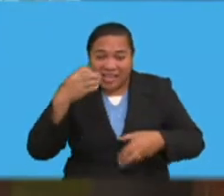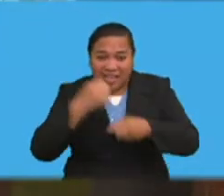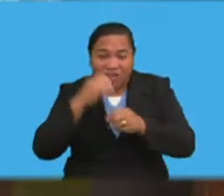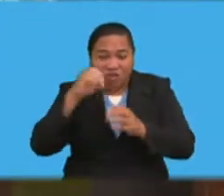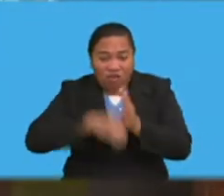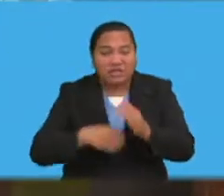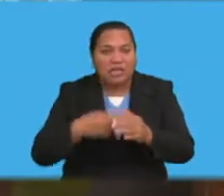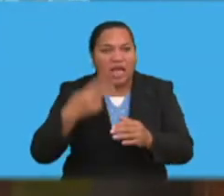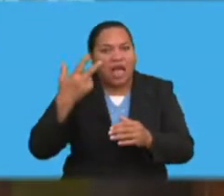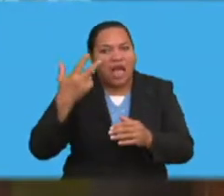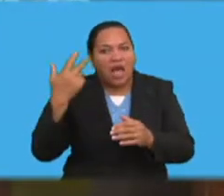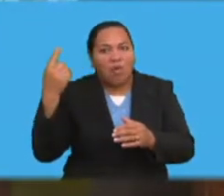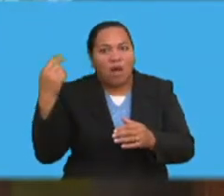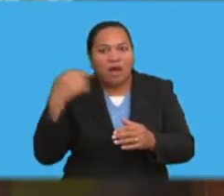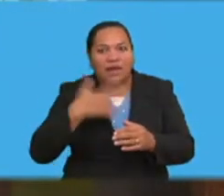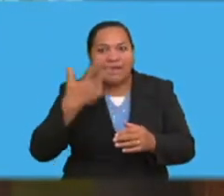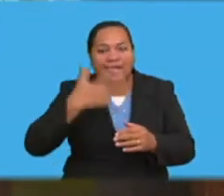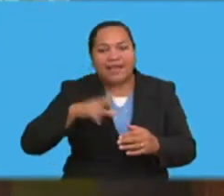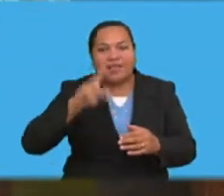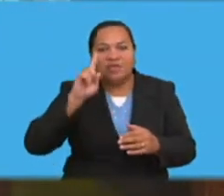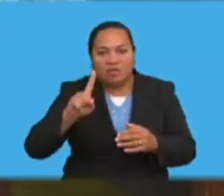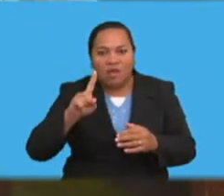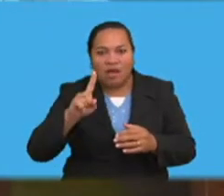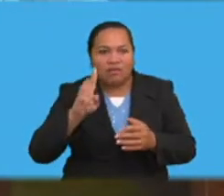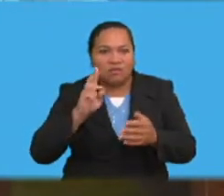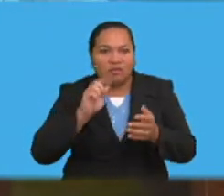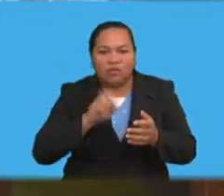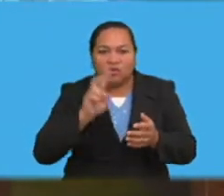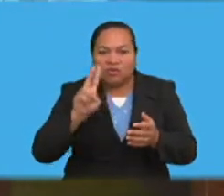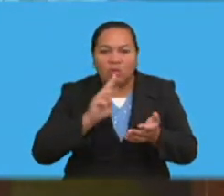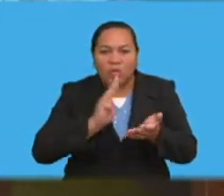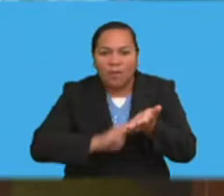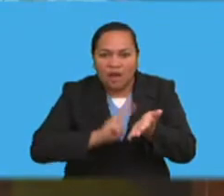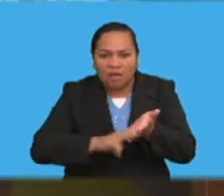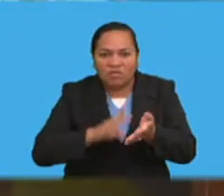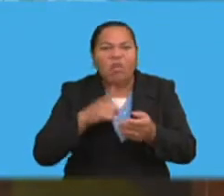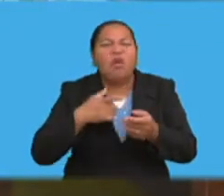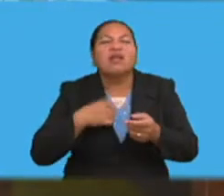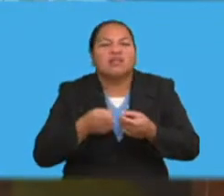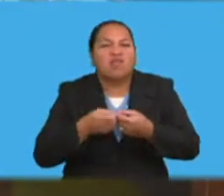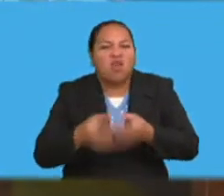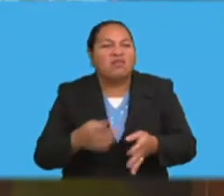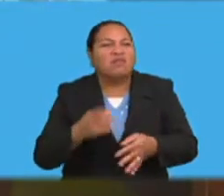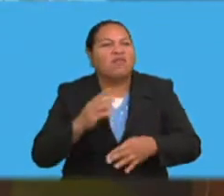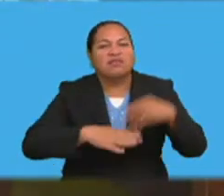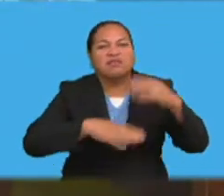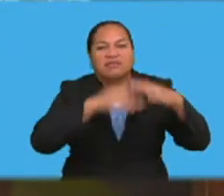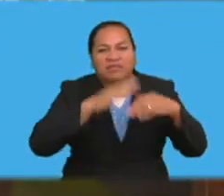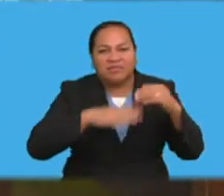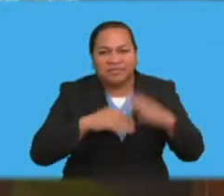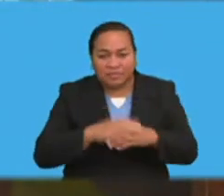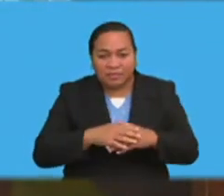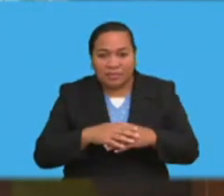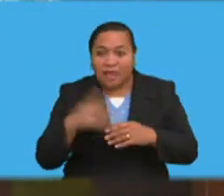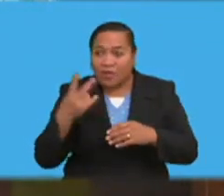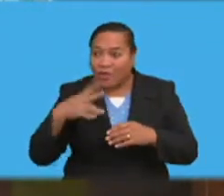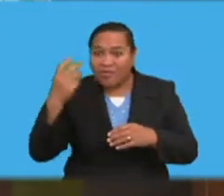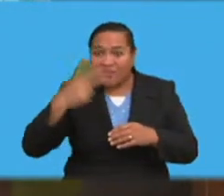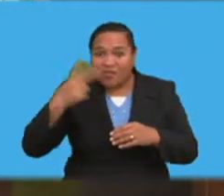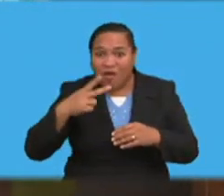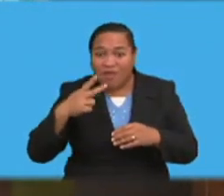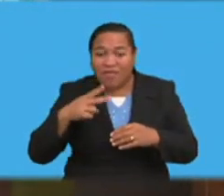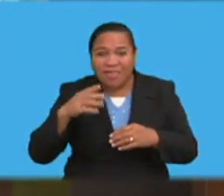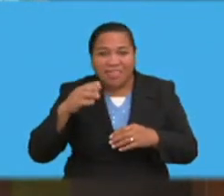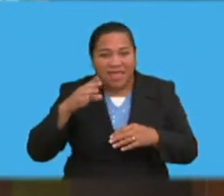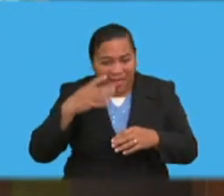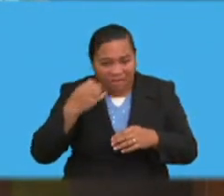Madam Speaker, that was only the loss of infrastructure and stock, Madam Speaker. And similarly, the 2012 flood, which was caused by the tropical